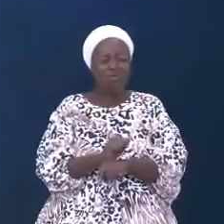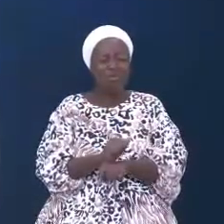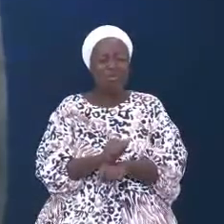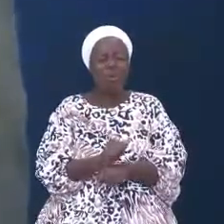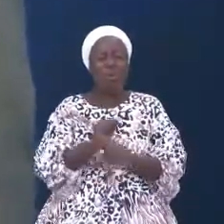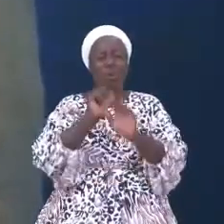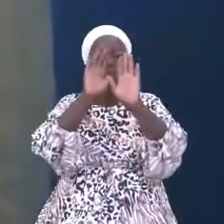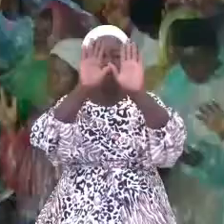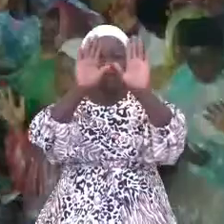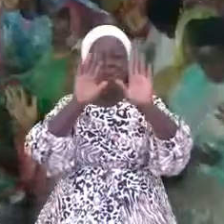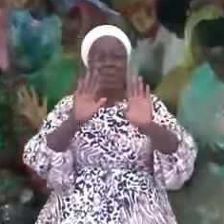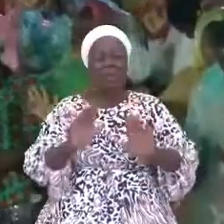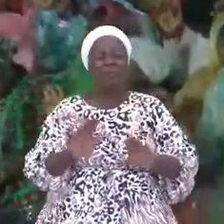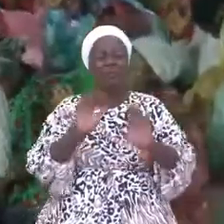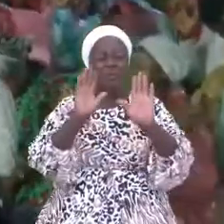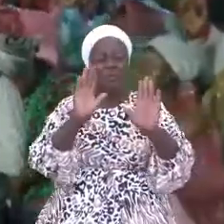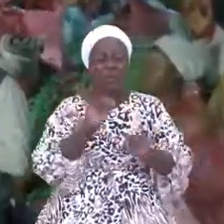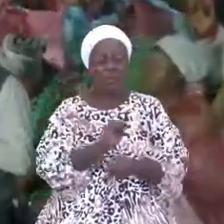supernatural miracle,